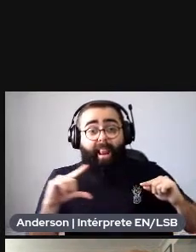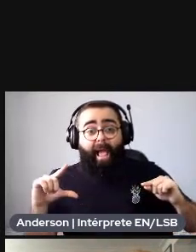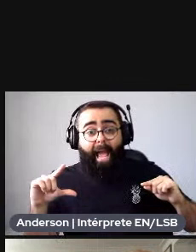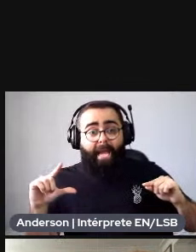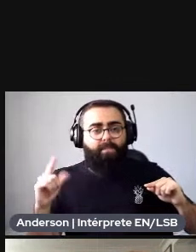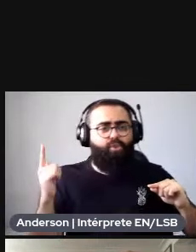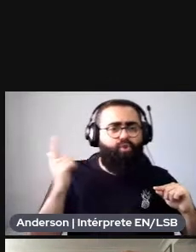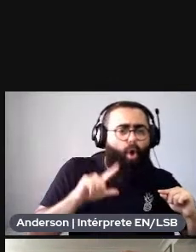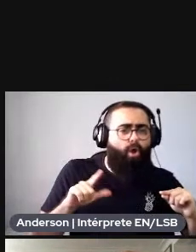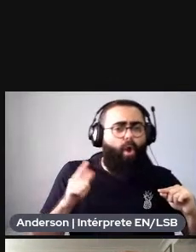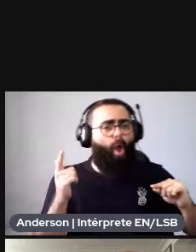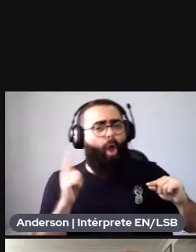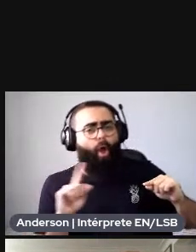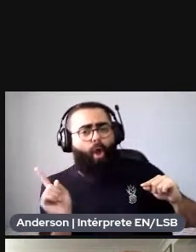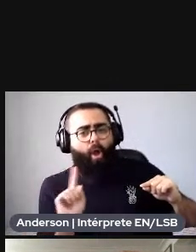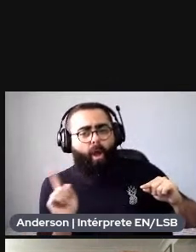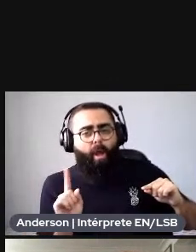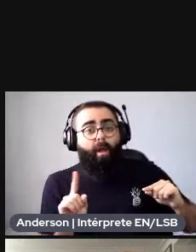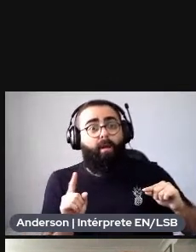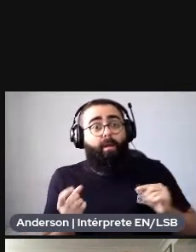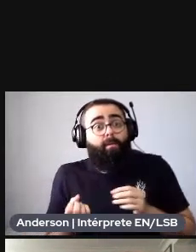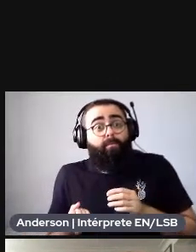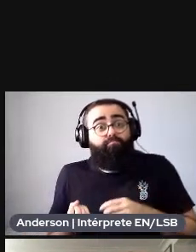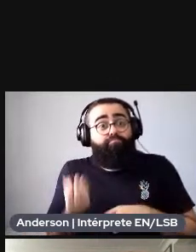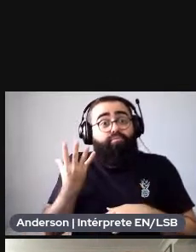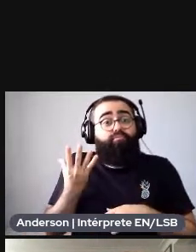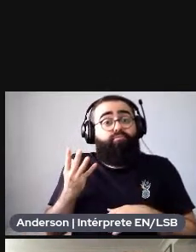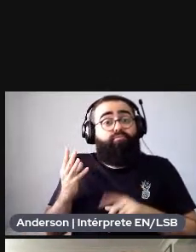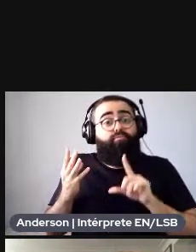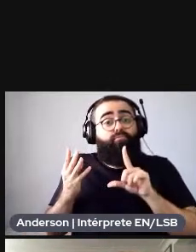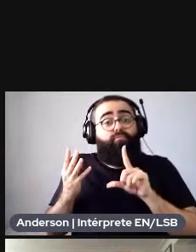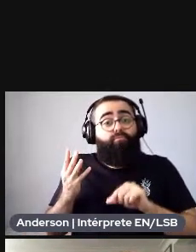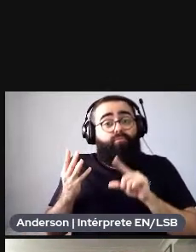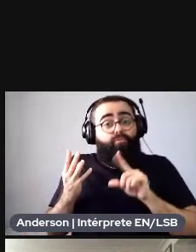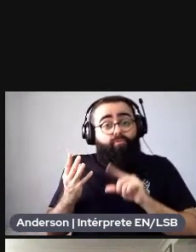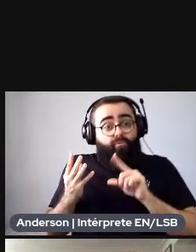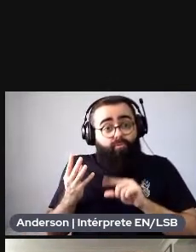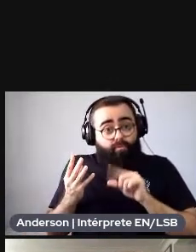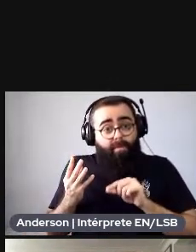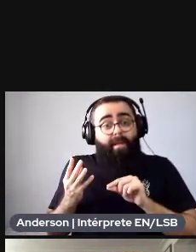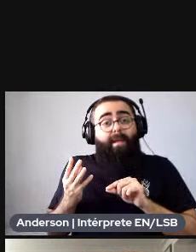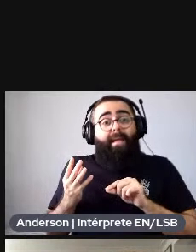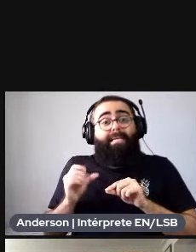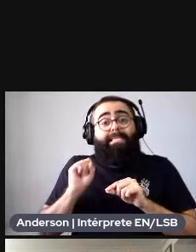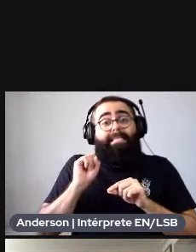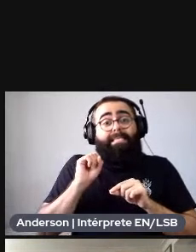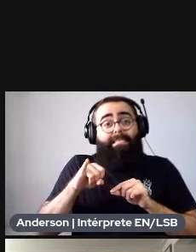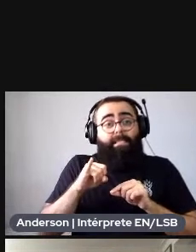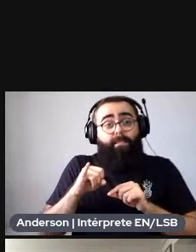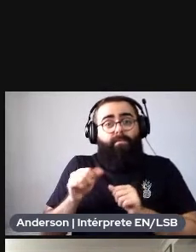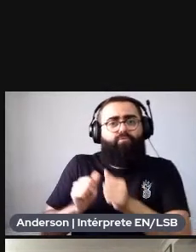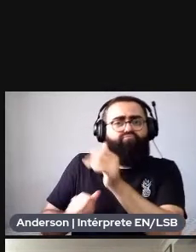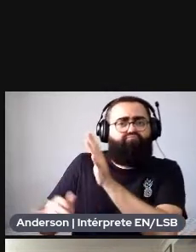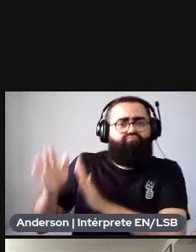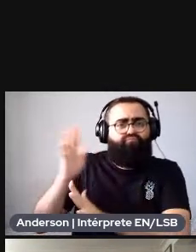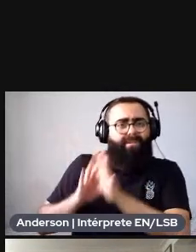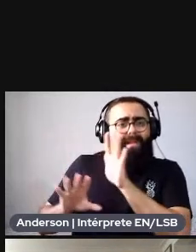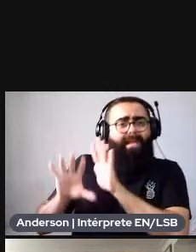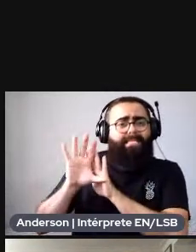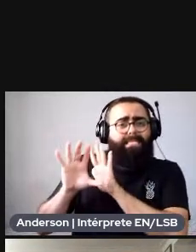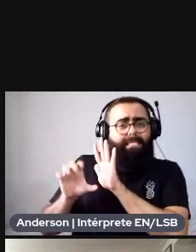when instances of potentially symbolic behavior become systemic." E é esta a